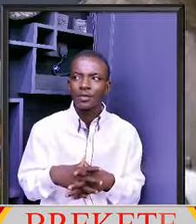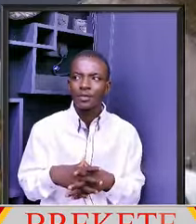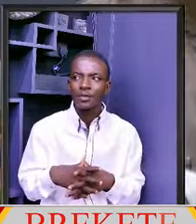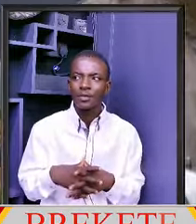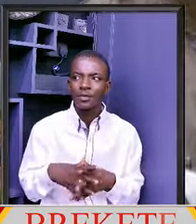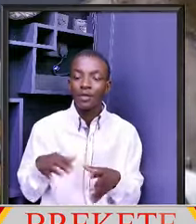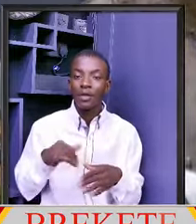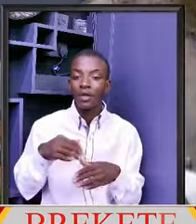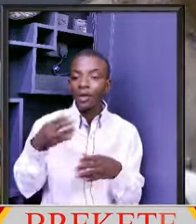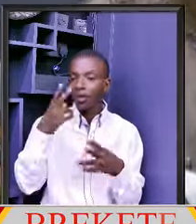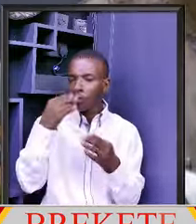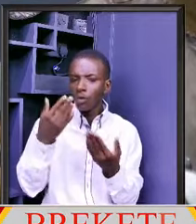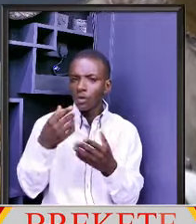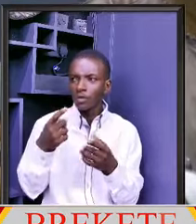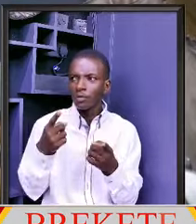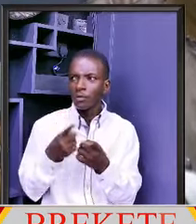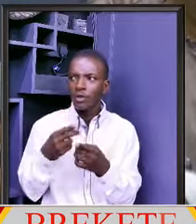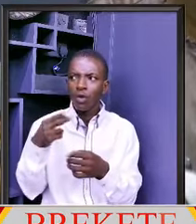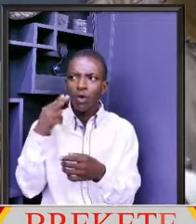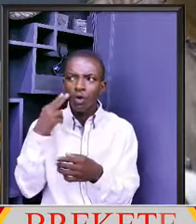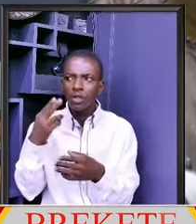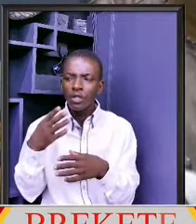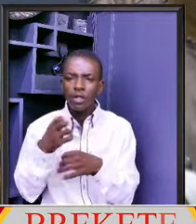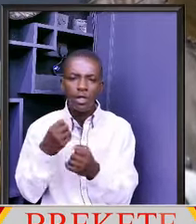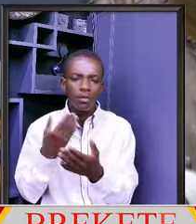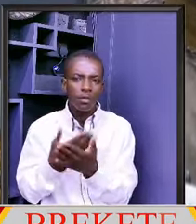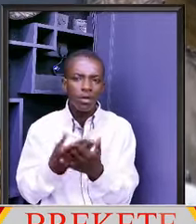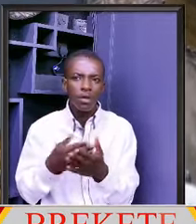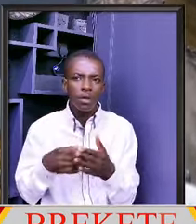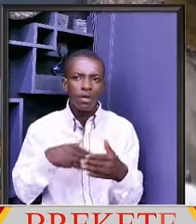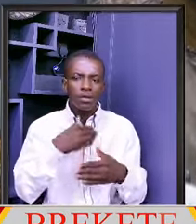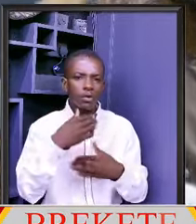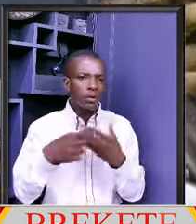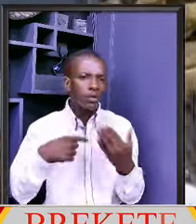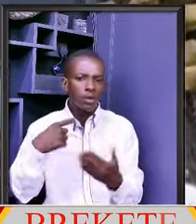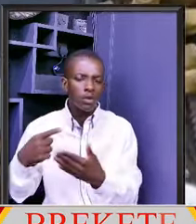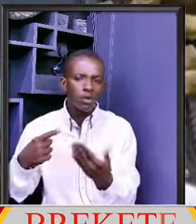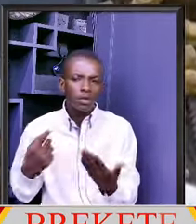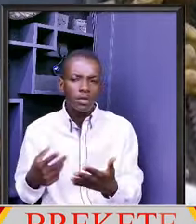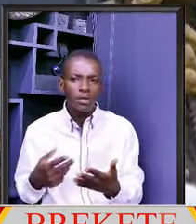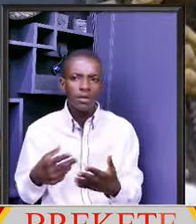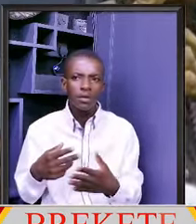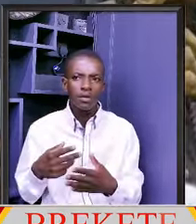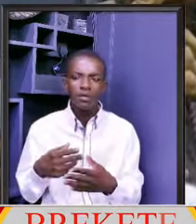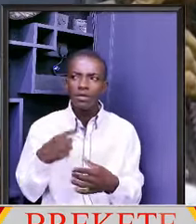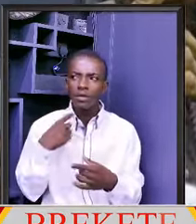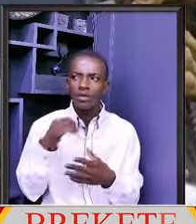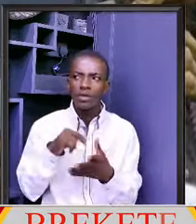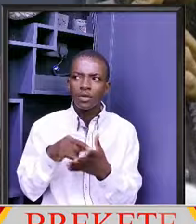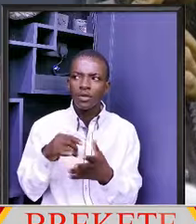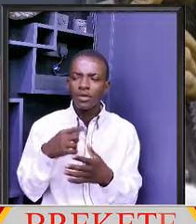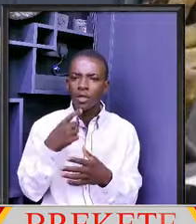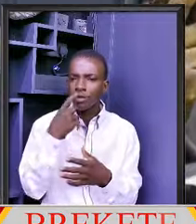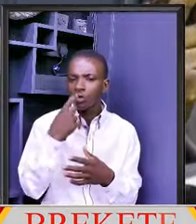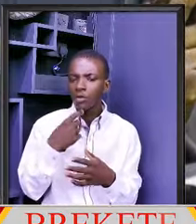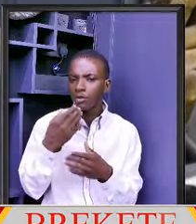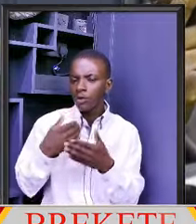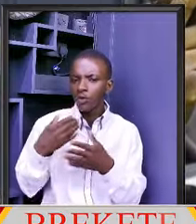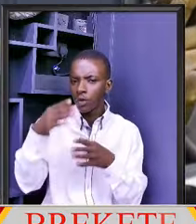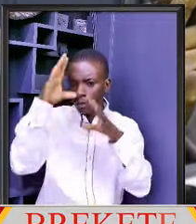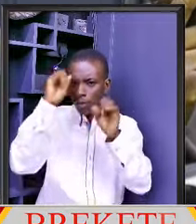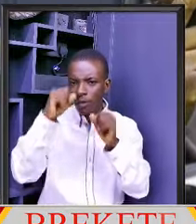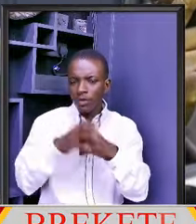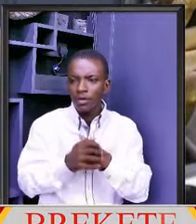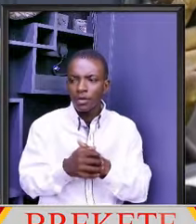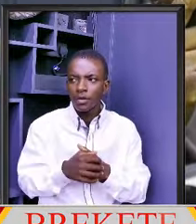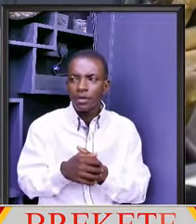the funniest part is they are meeting hotel to hotel and they are collecting money and I'm busy running around. I'm telling you, and I'll say it before the president. I will say it